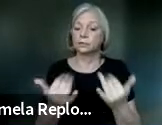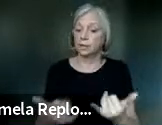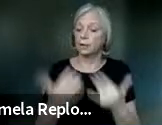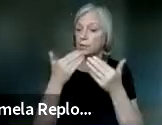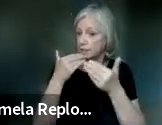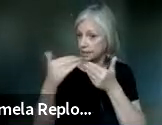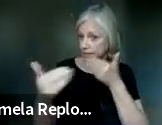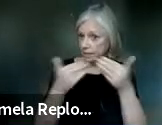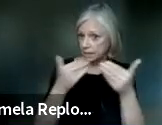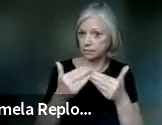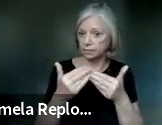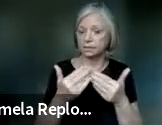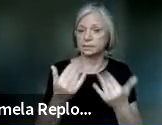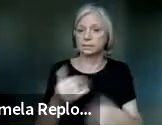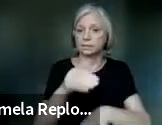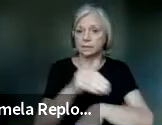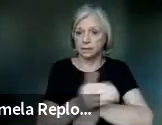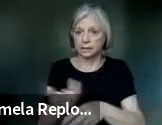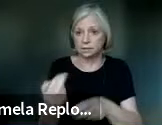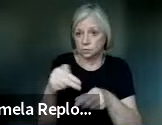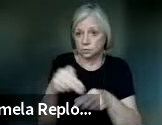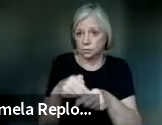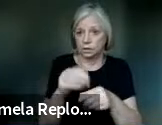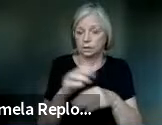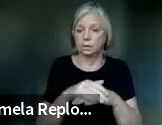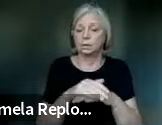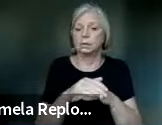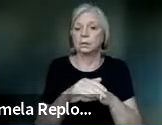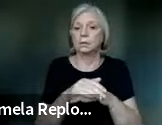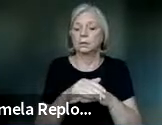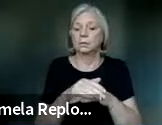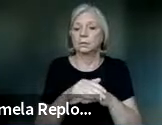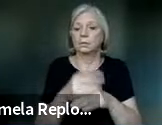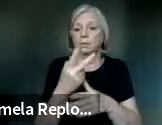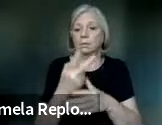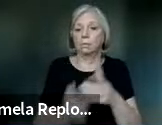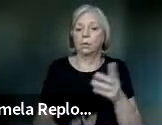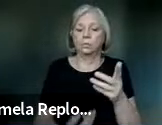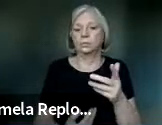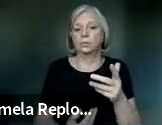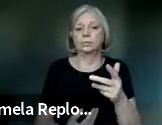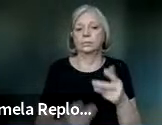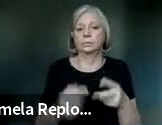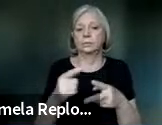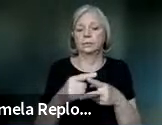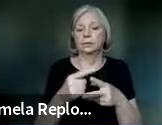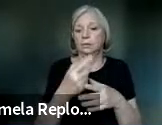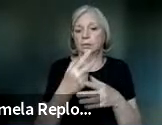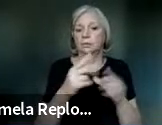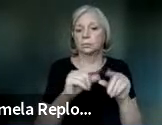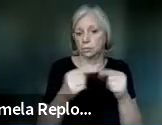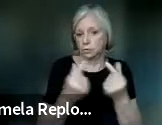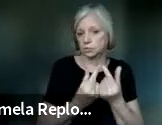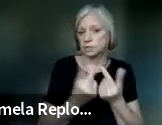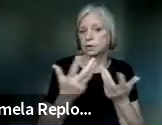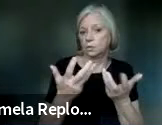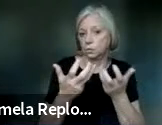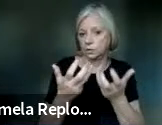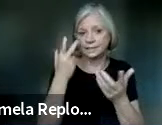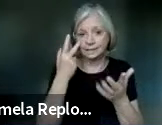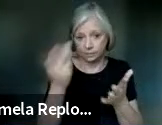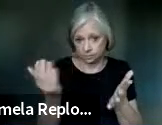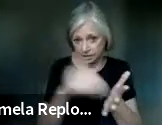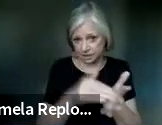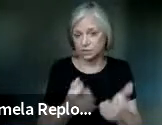for being here this evening and joining both the county and city of Berkeley's public health groups. And we hope to see you again very